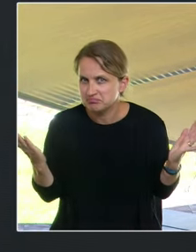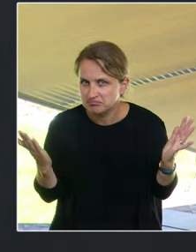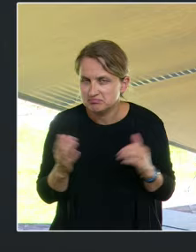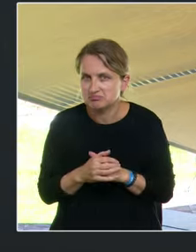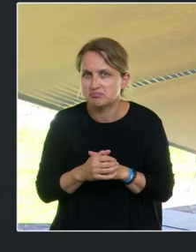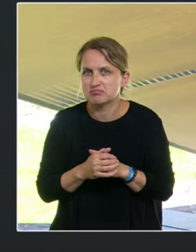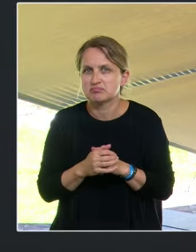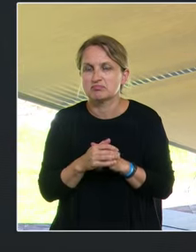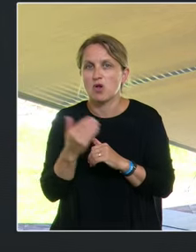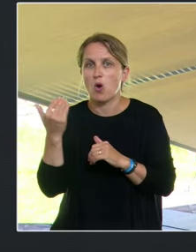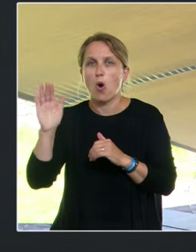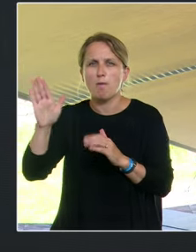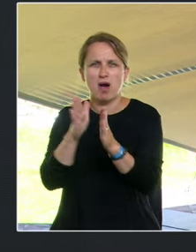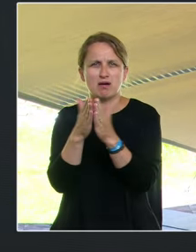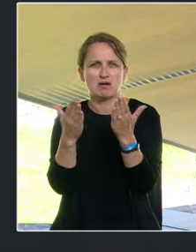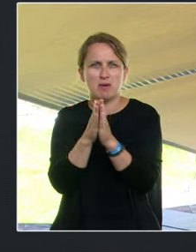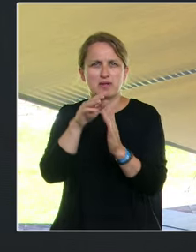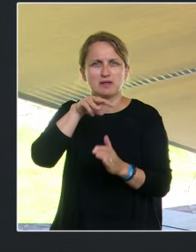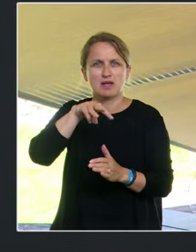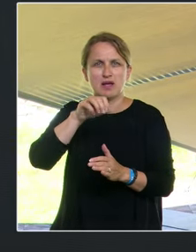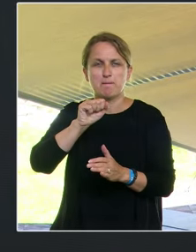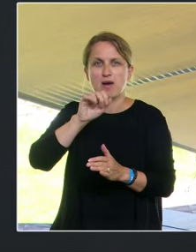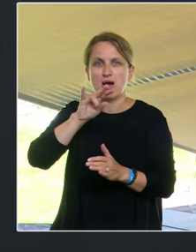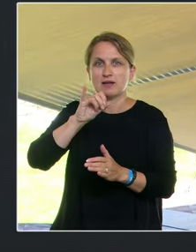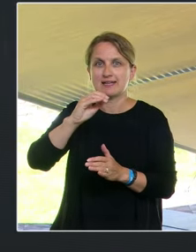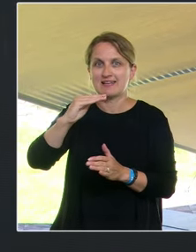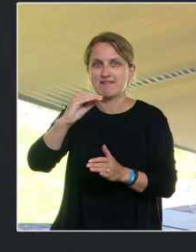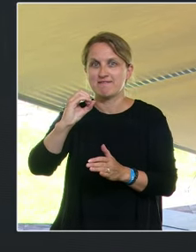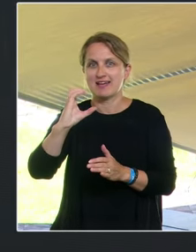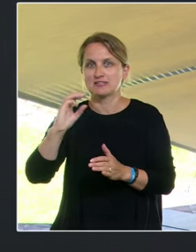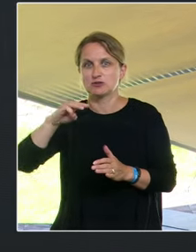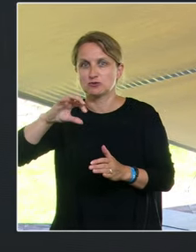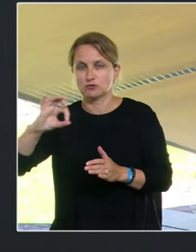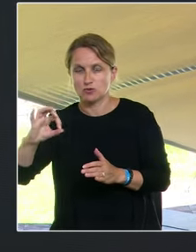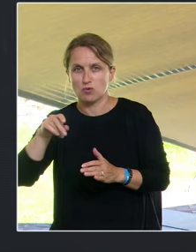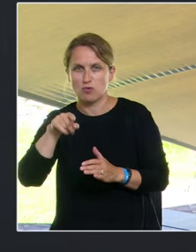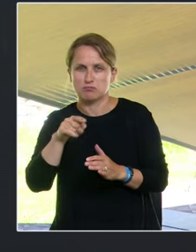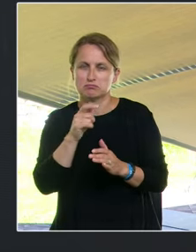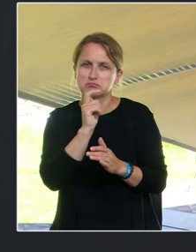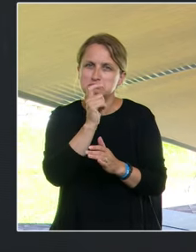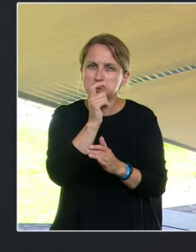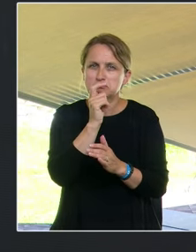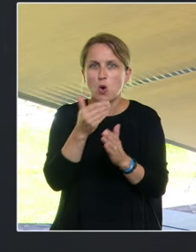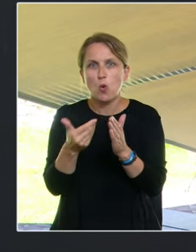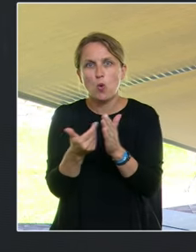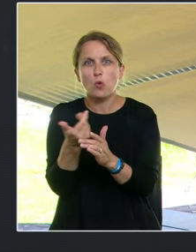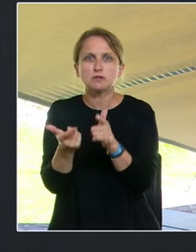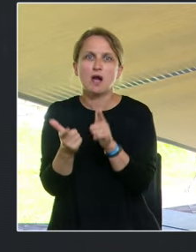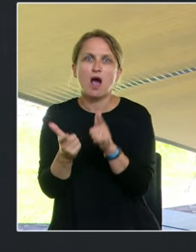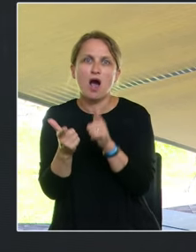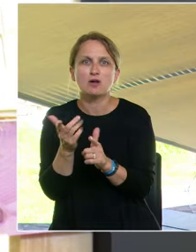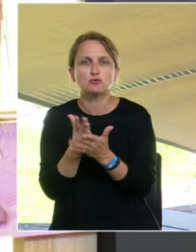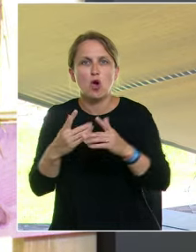in your manifesto, you quite very much defined what this new reality, what we're already experiencing right now, is